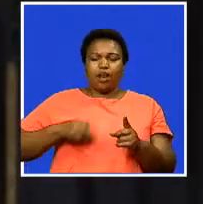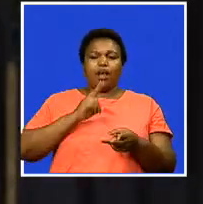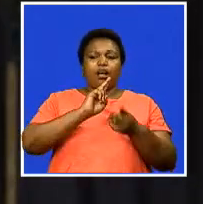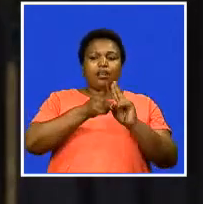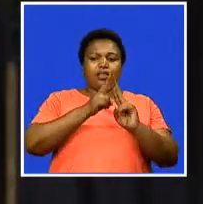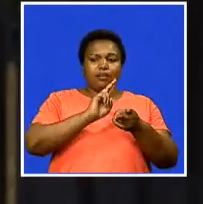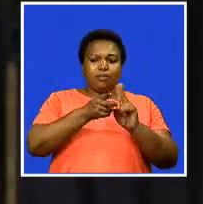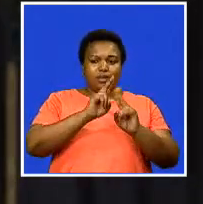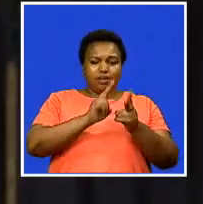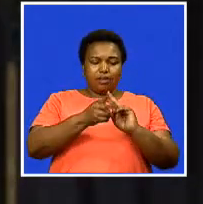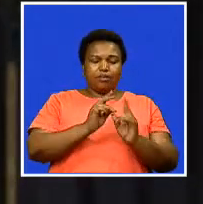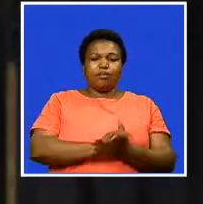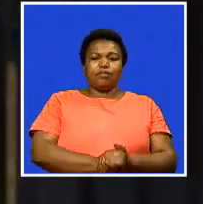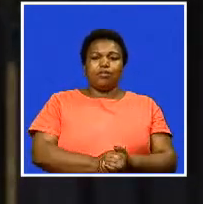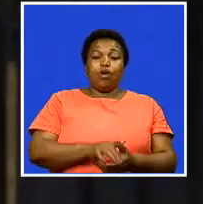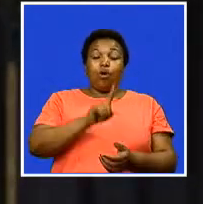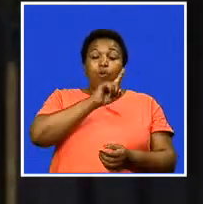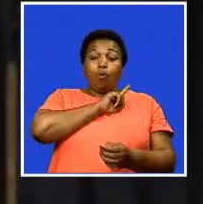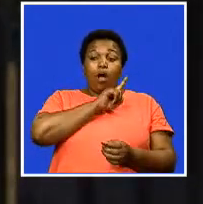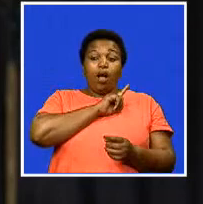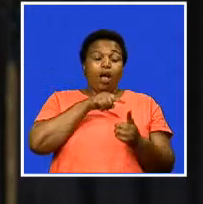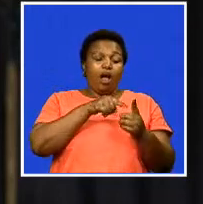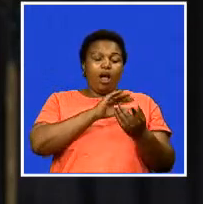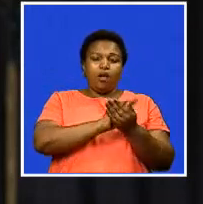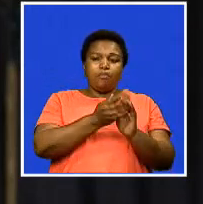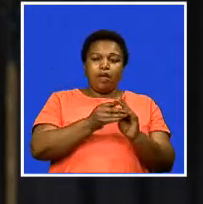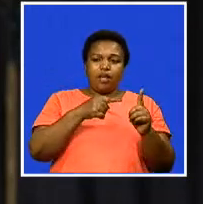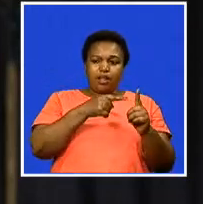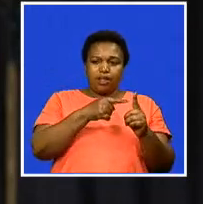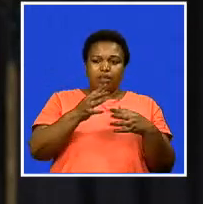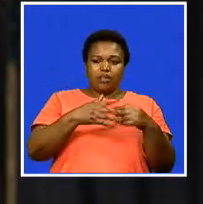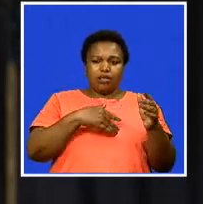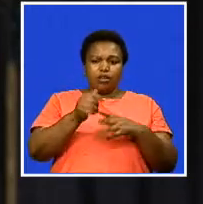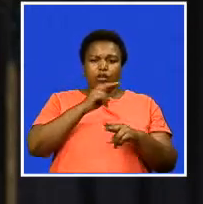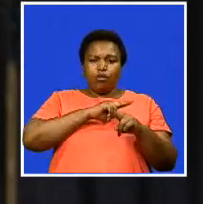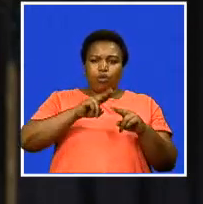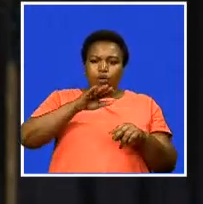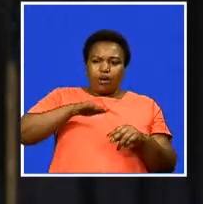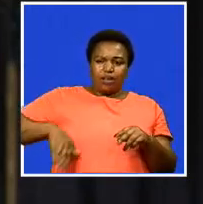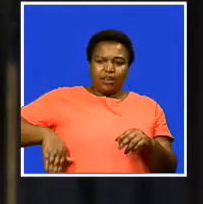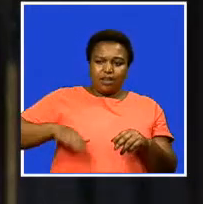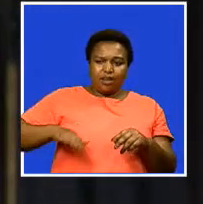asihumshela. Loku ke sikwendela kwekuthi bangasaleli ngemuva.